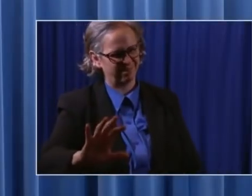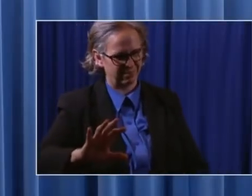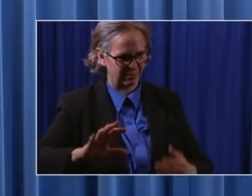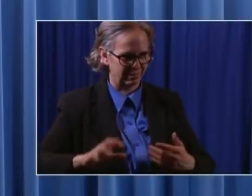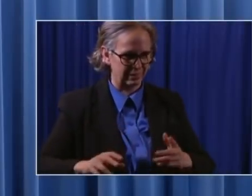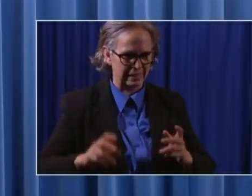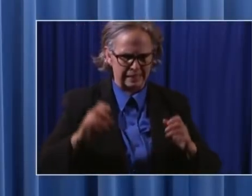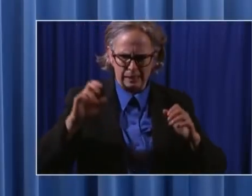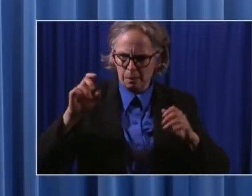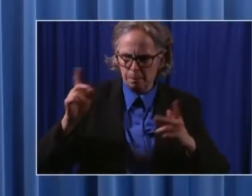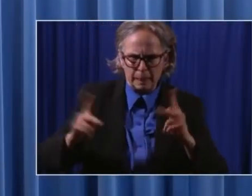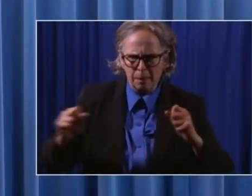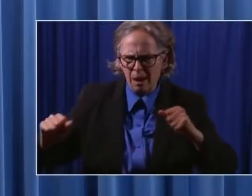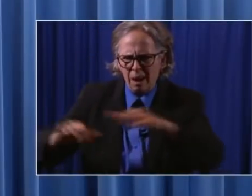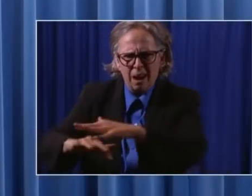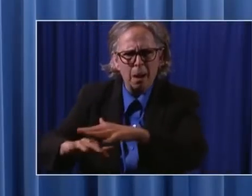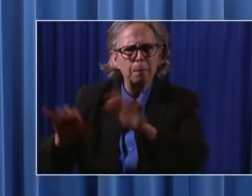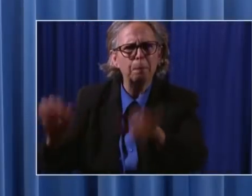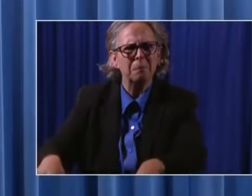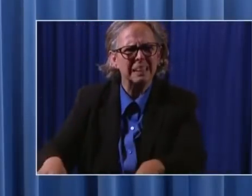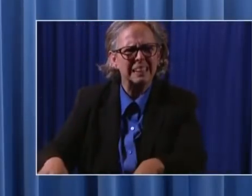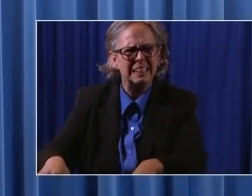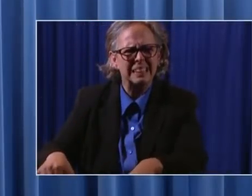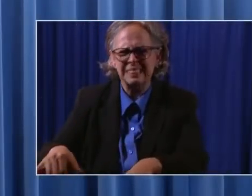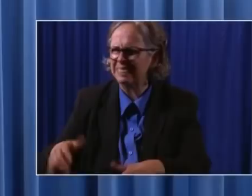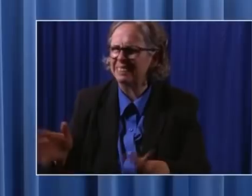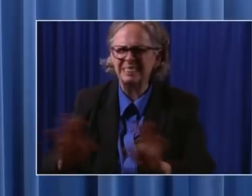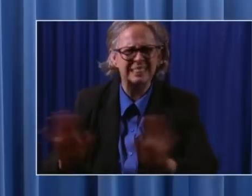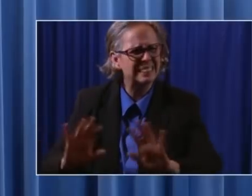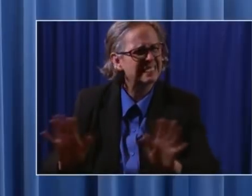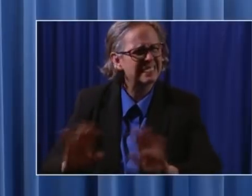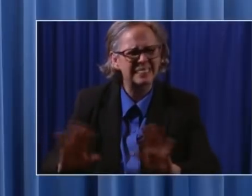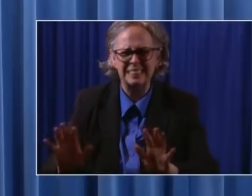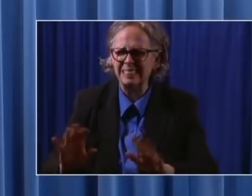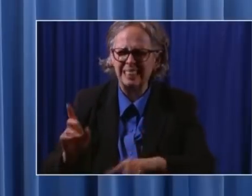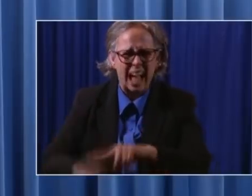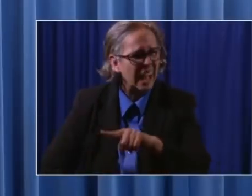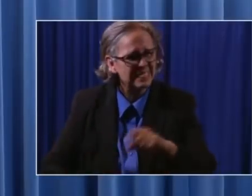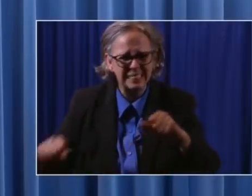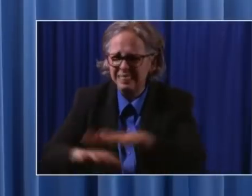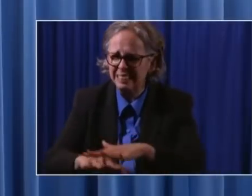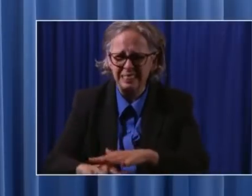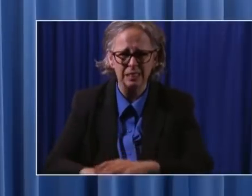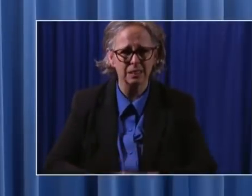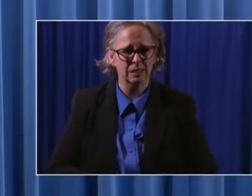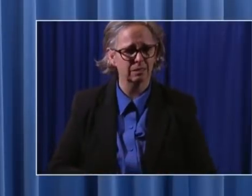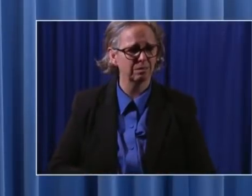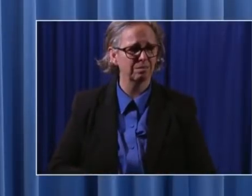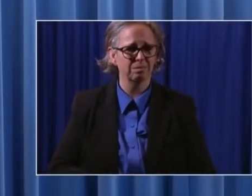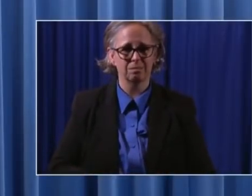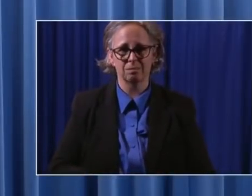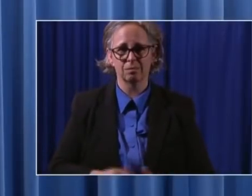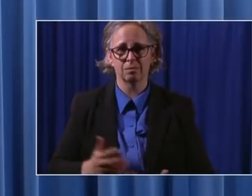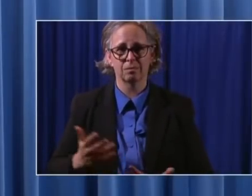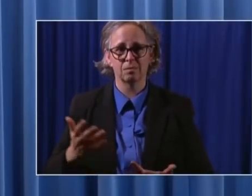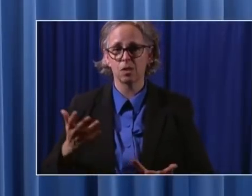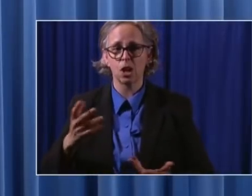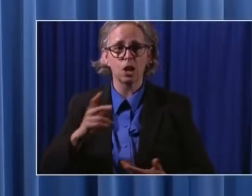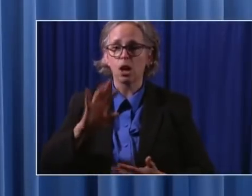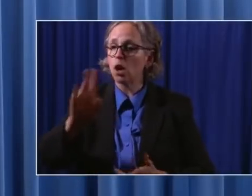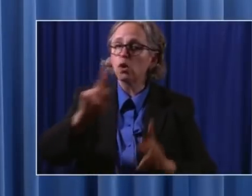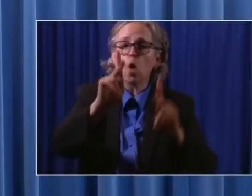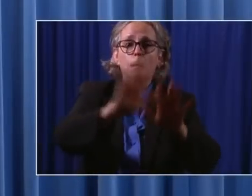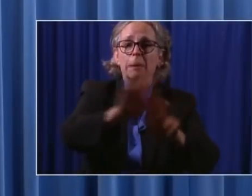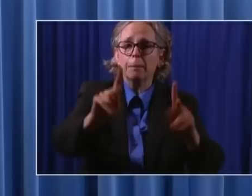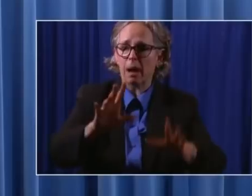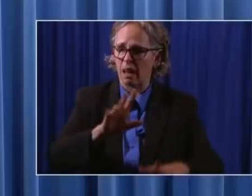And there's only so much that, we can get into people's lives. Ultimately, it's going to come down